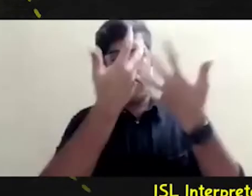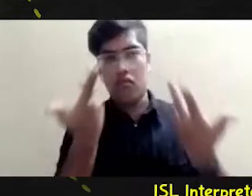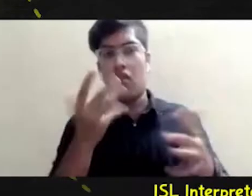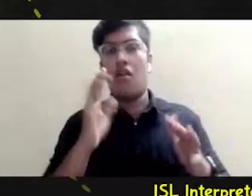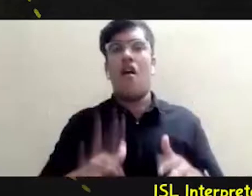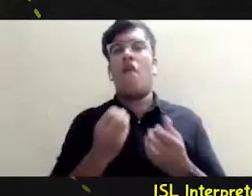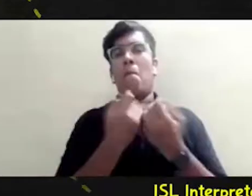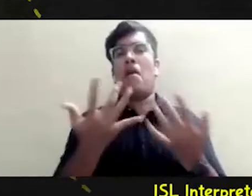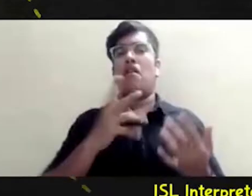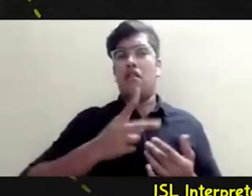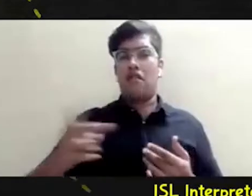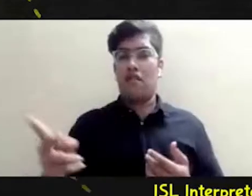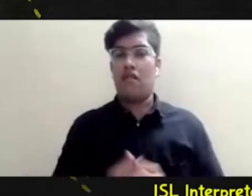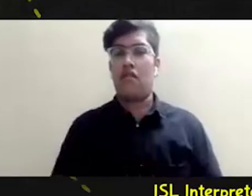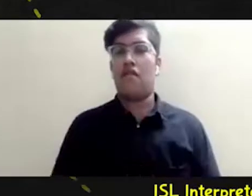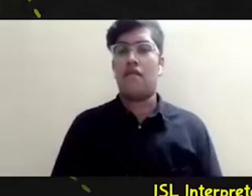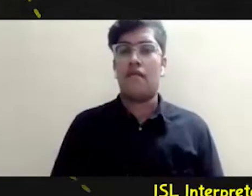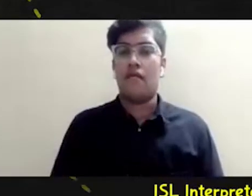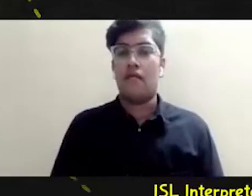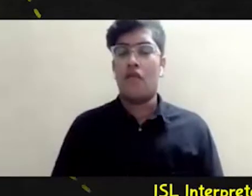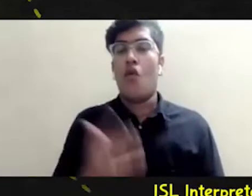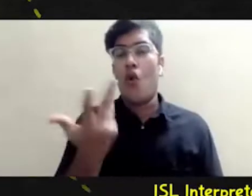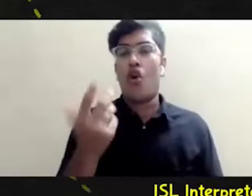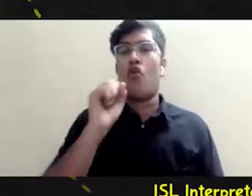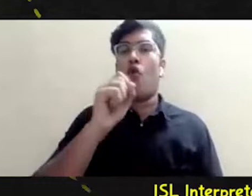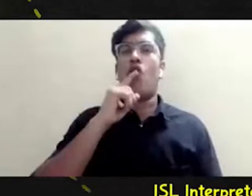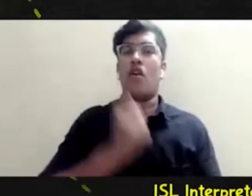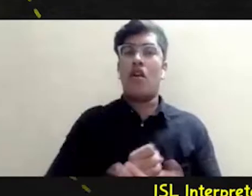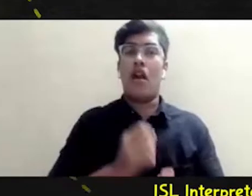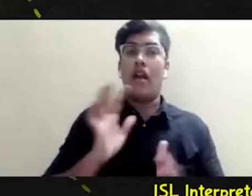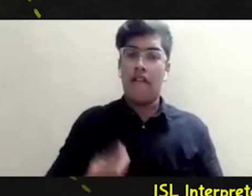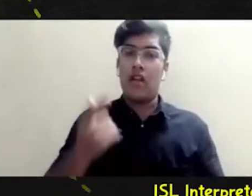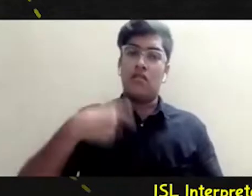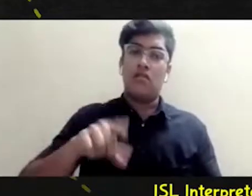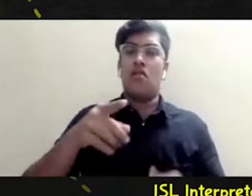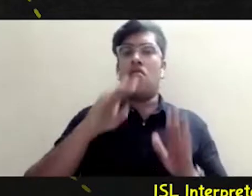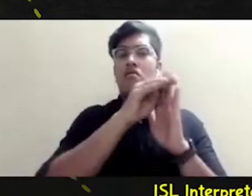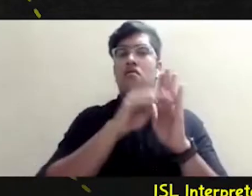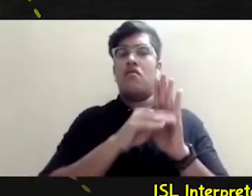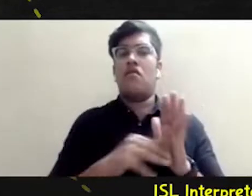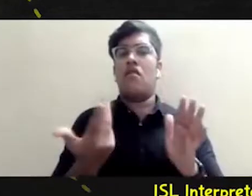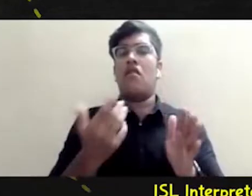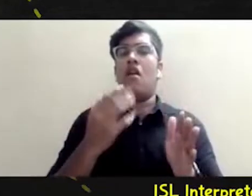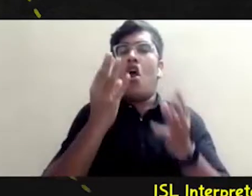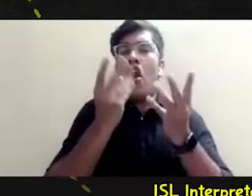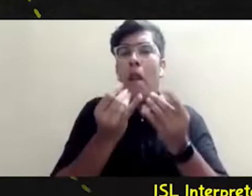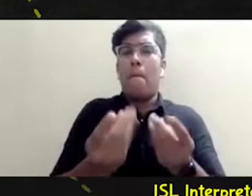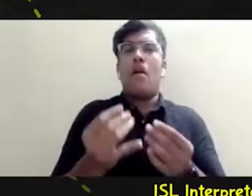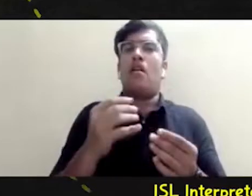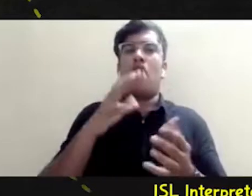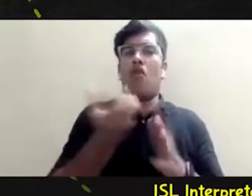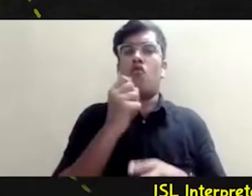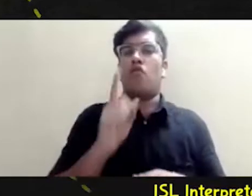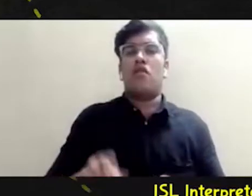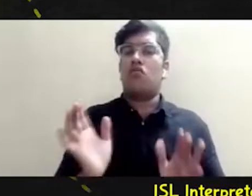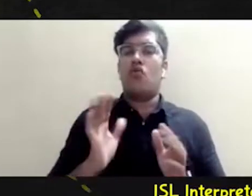to actually access what is rightfully theirs. Policies need to be based on our rights, not numbers, especially for a marginalized population